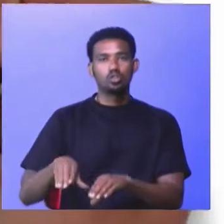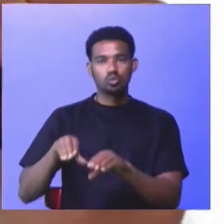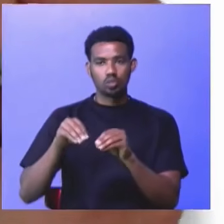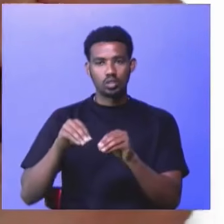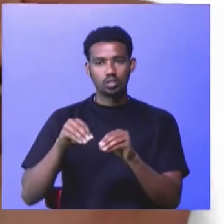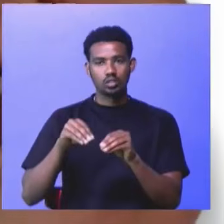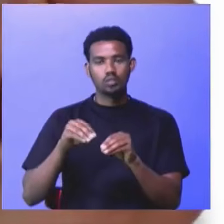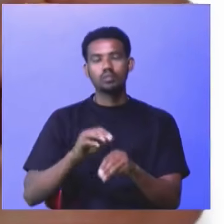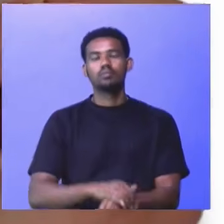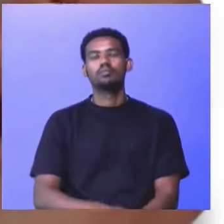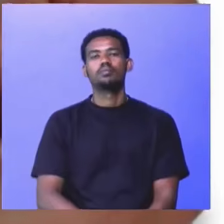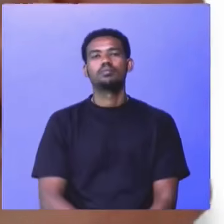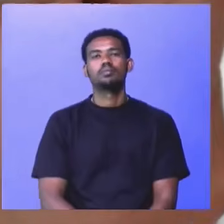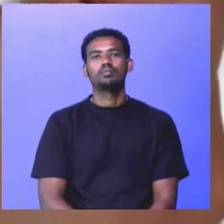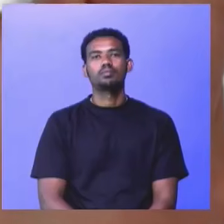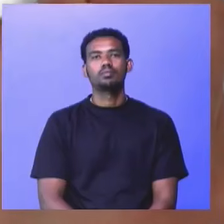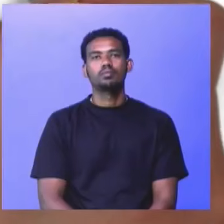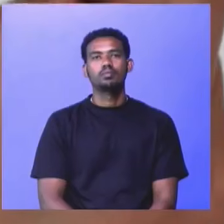For